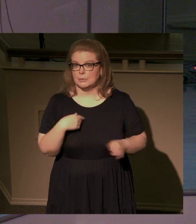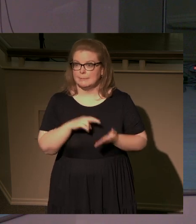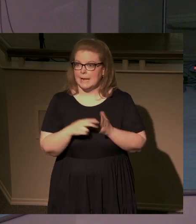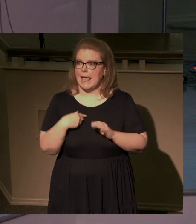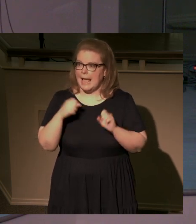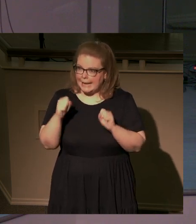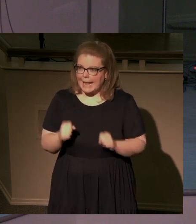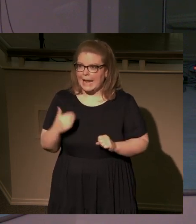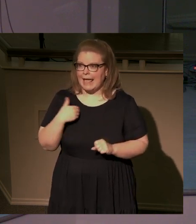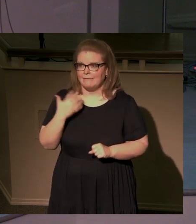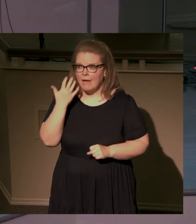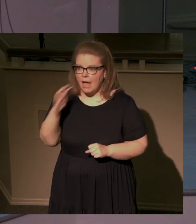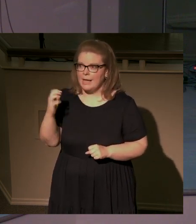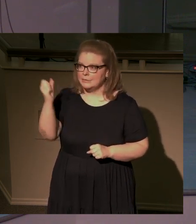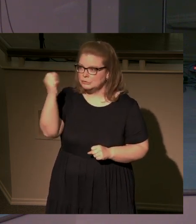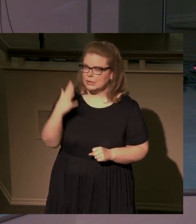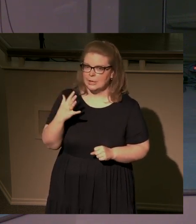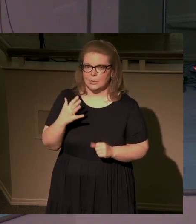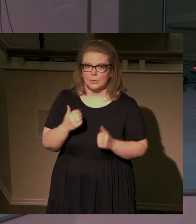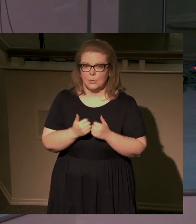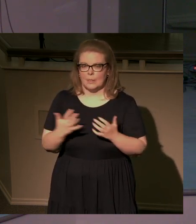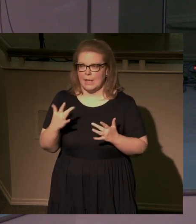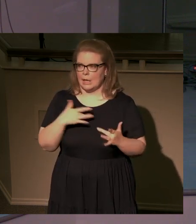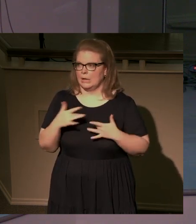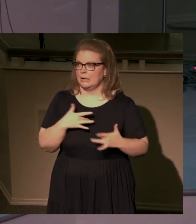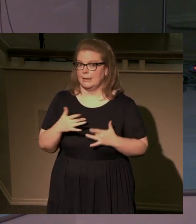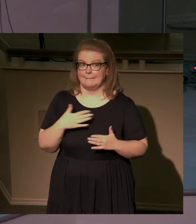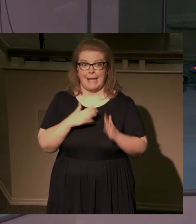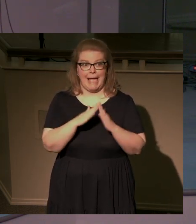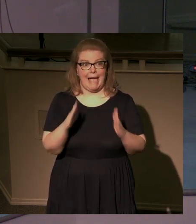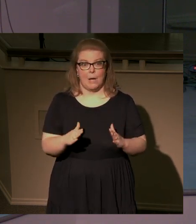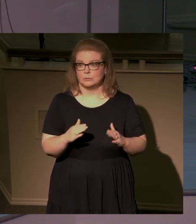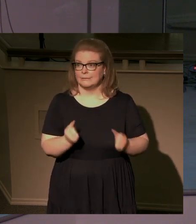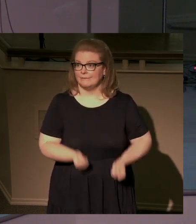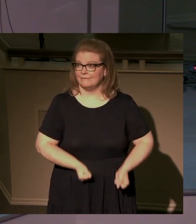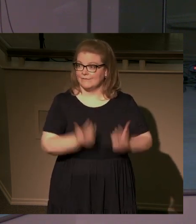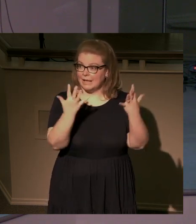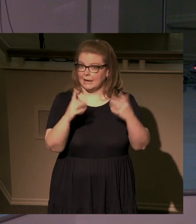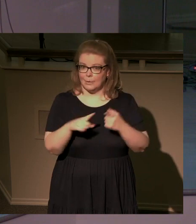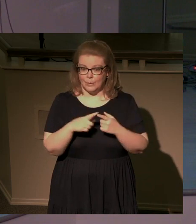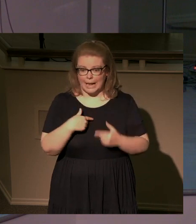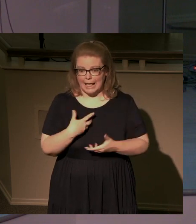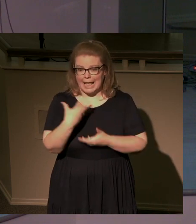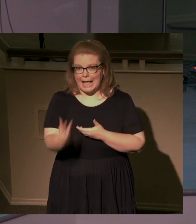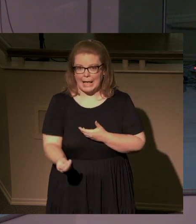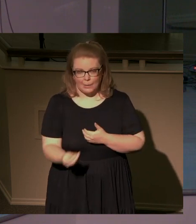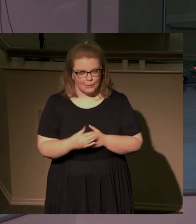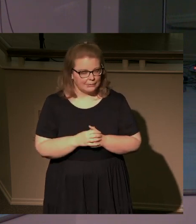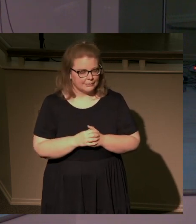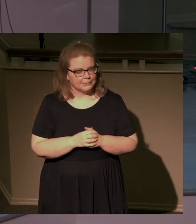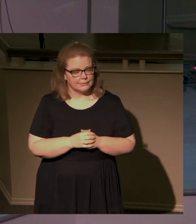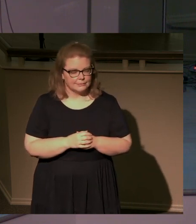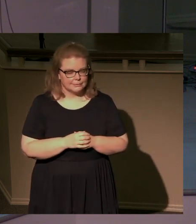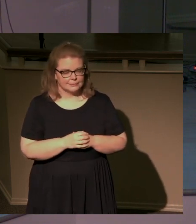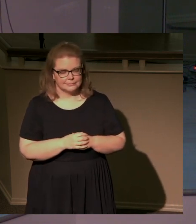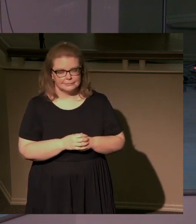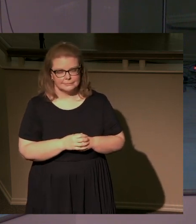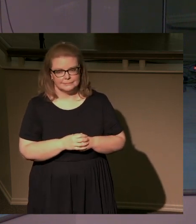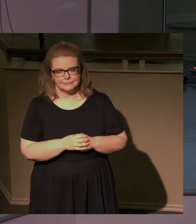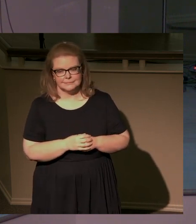warm shower without being concerned that the house is on fire when I get out of the shower.